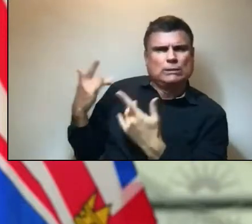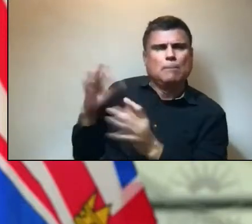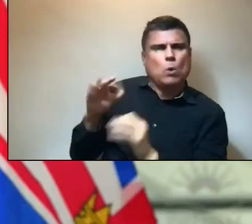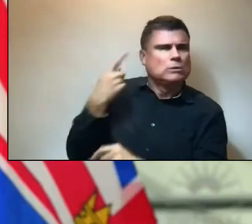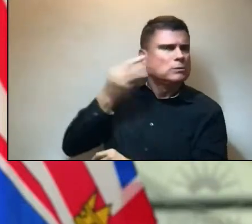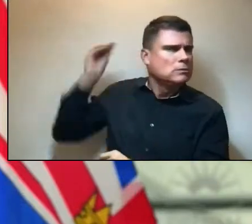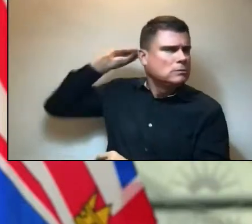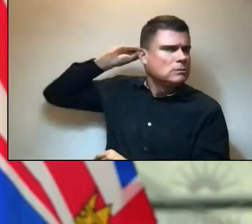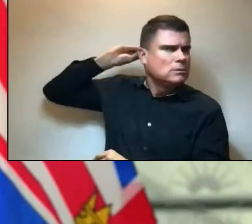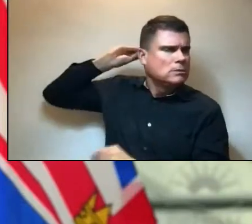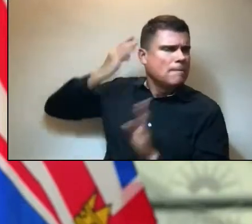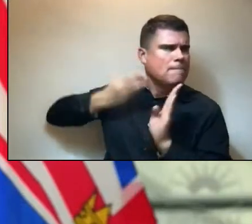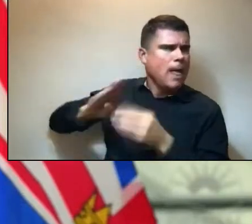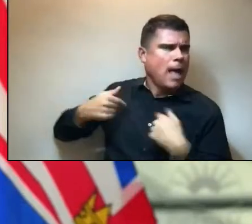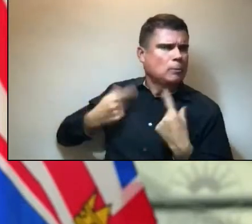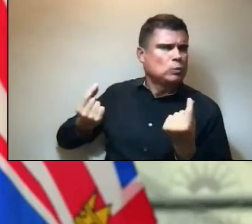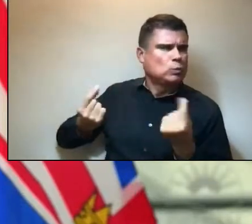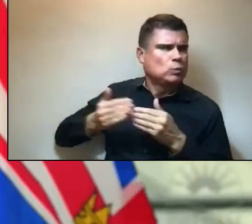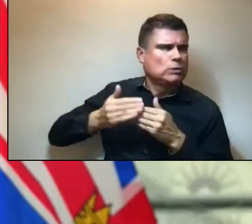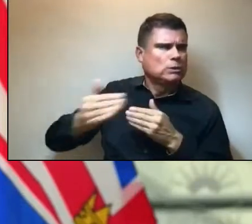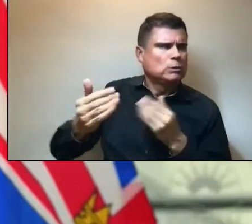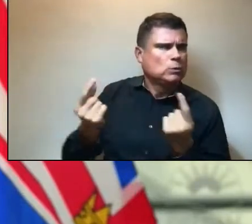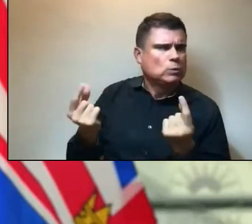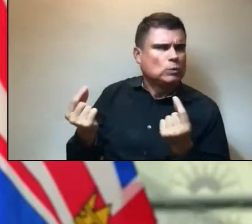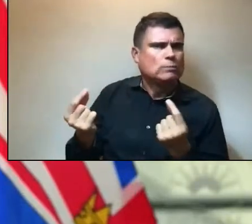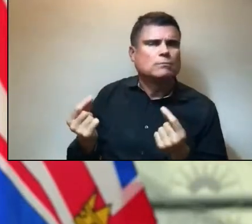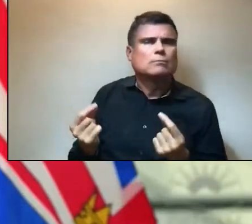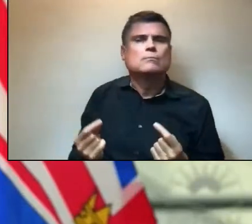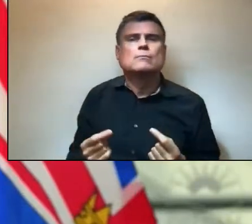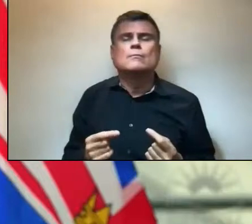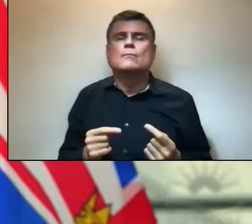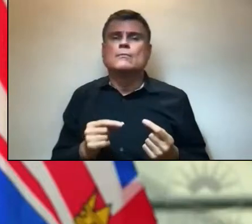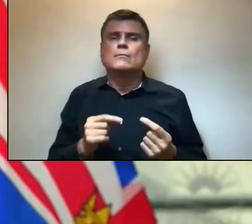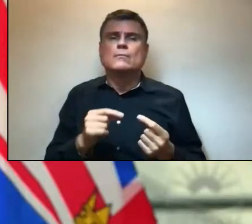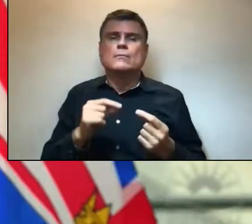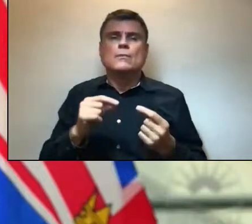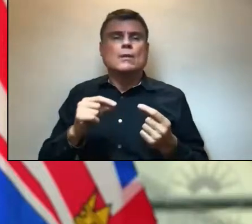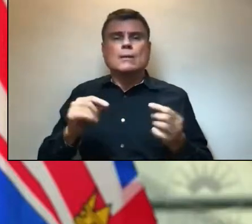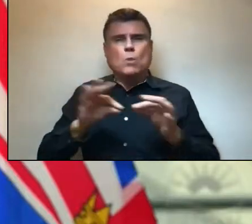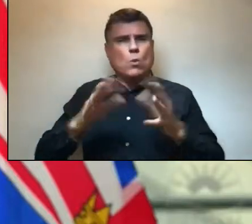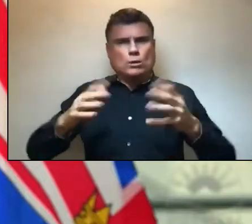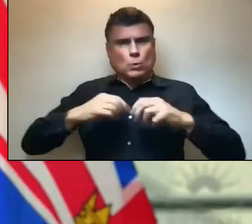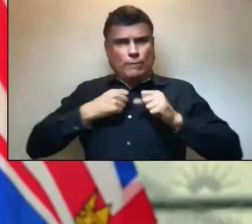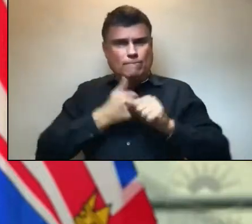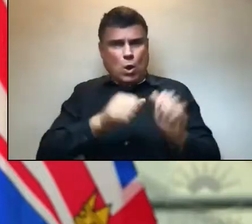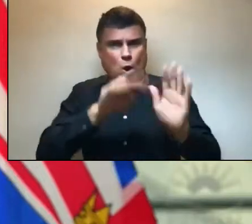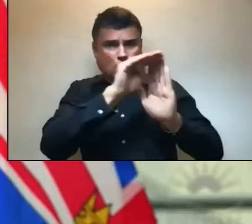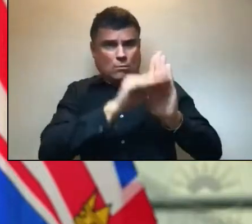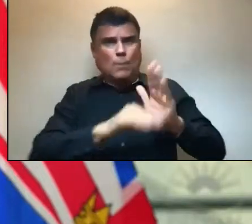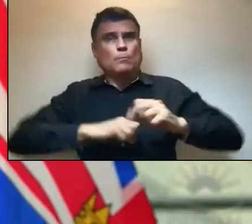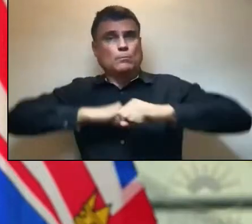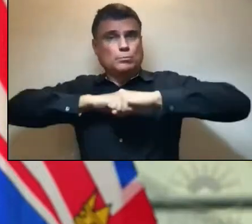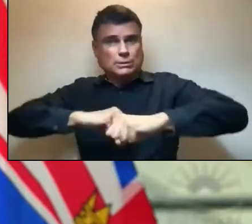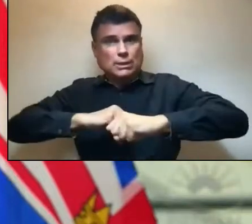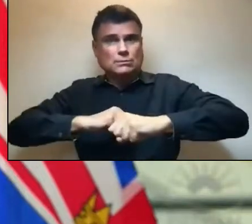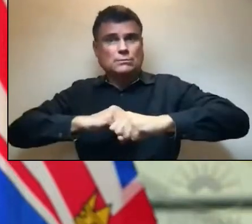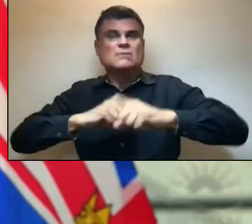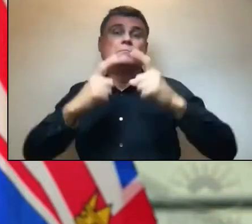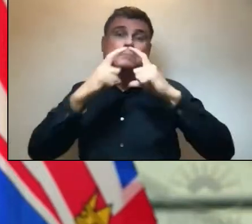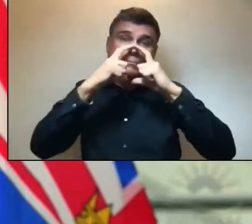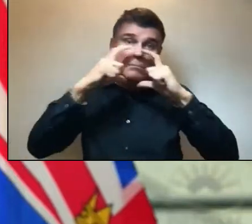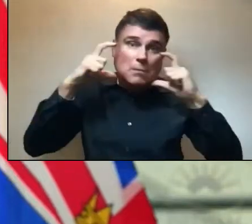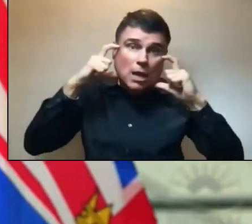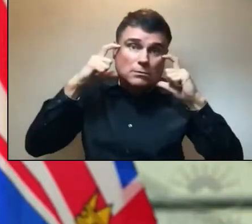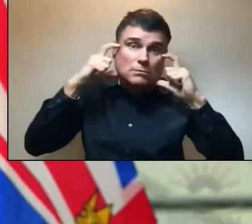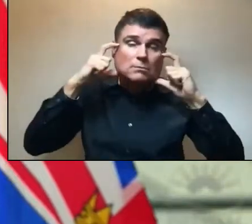have work when we use them, and that includes masking, it includes testing, it includes vaccination. Those are the key